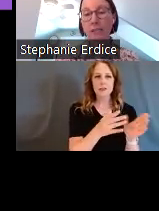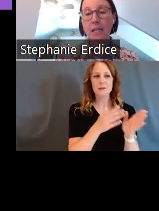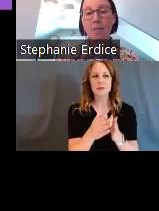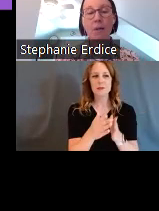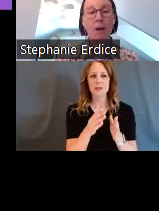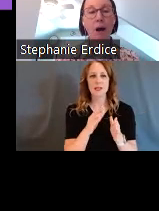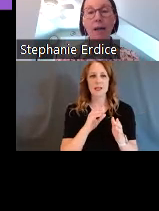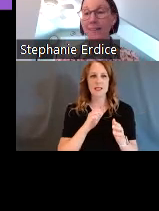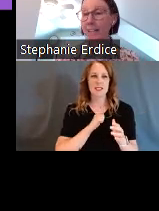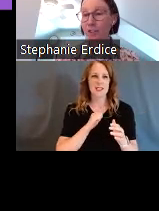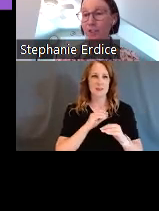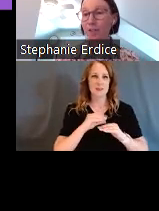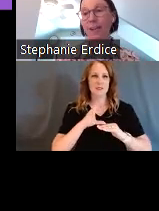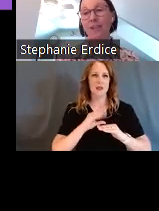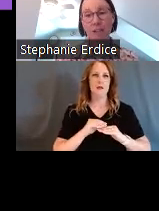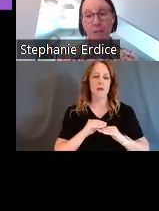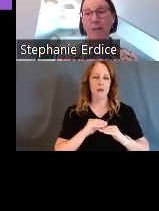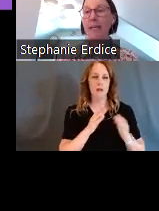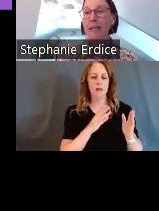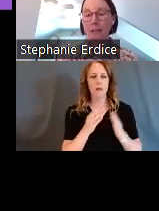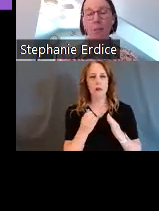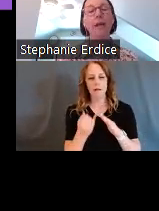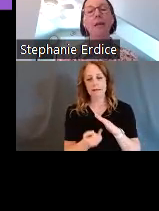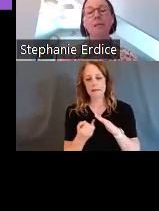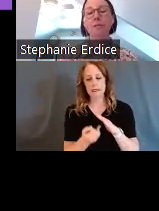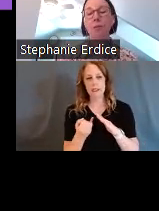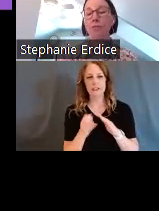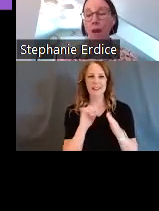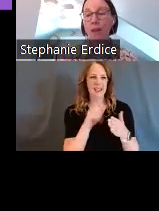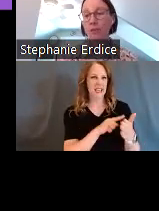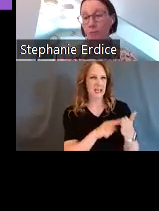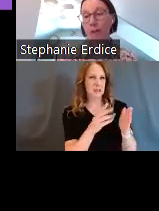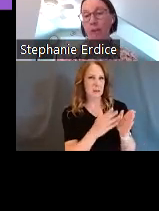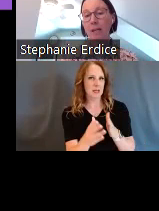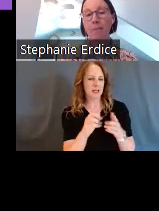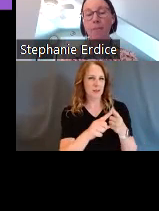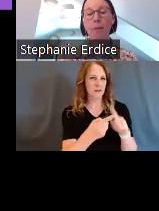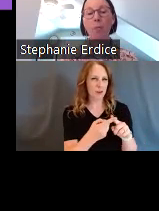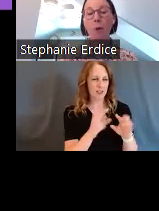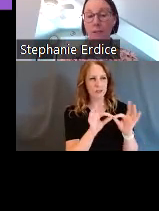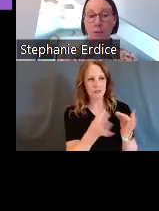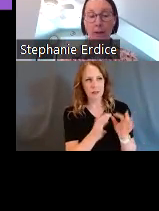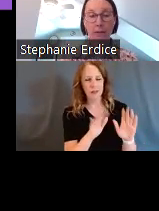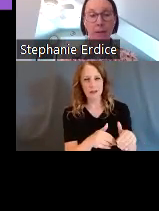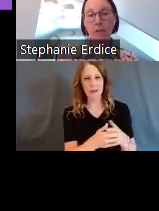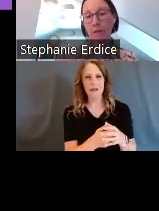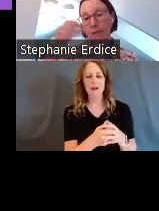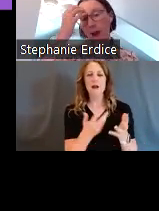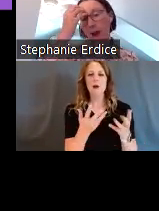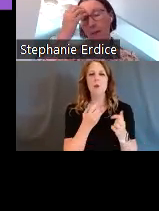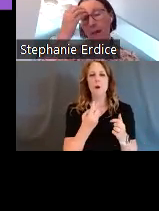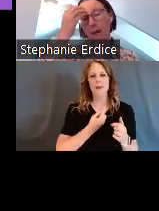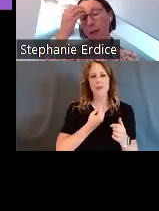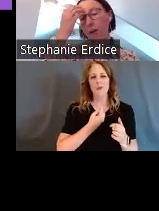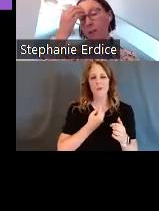of self-esteem, isolation. So like I talked about, like canceling plans with friends or family, wanting to be by ourselves all